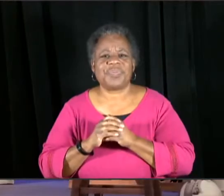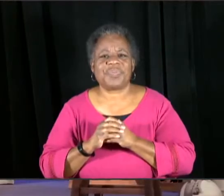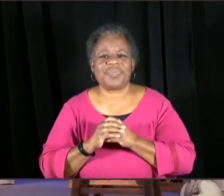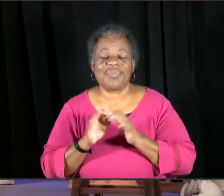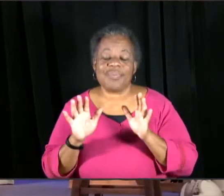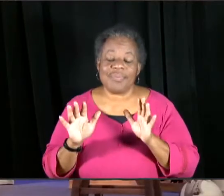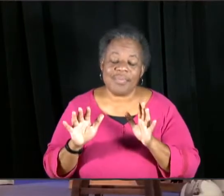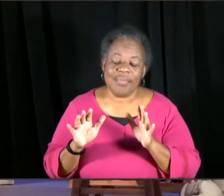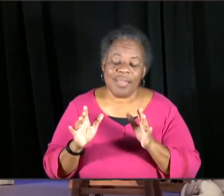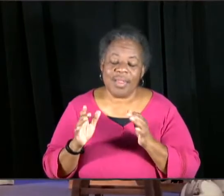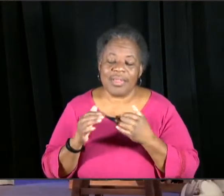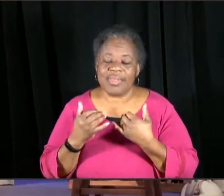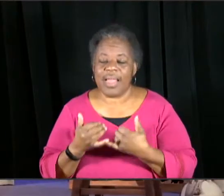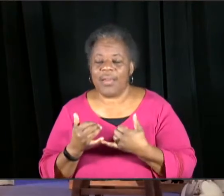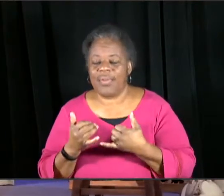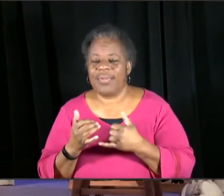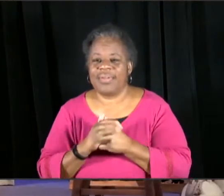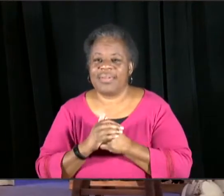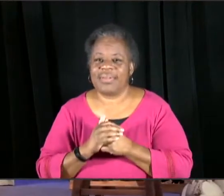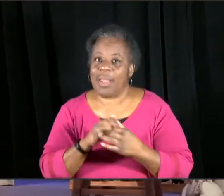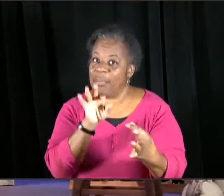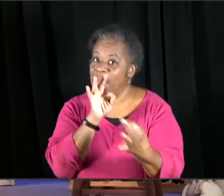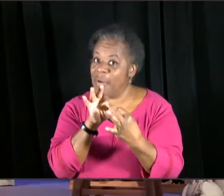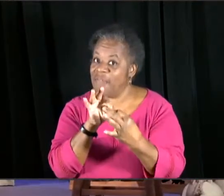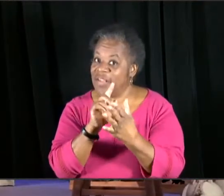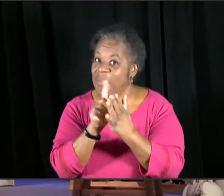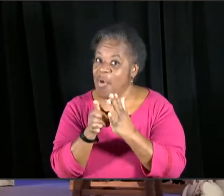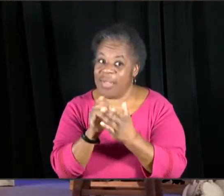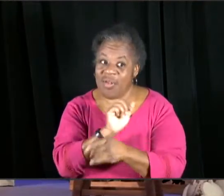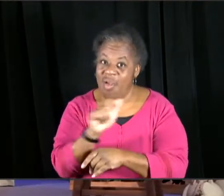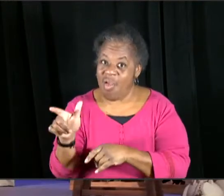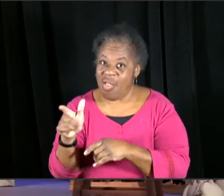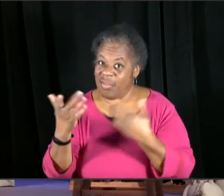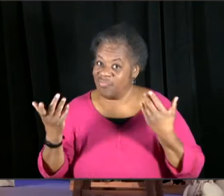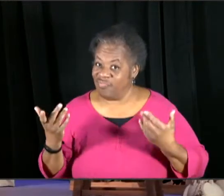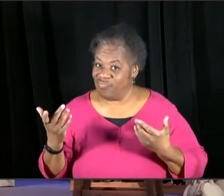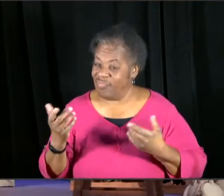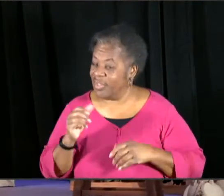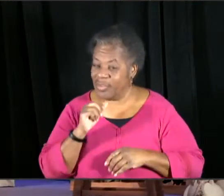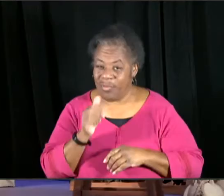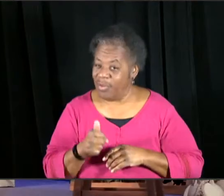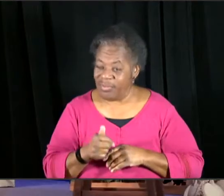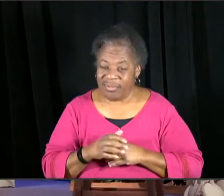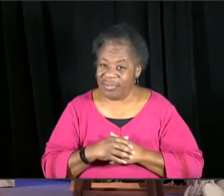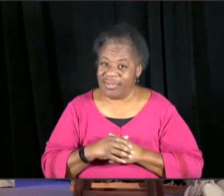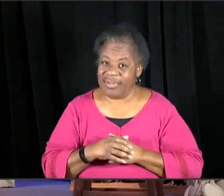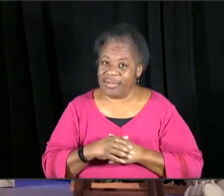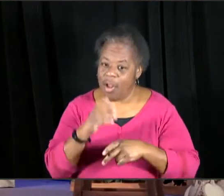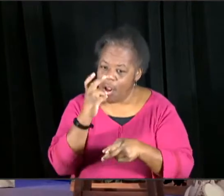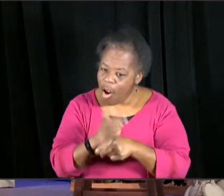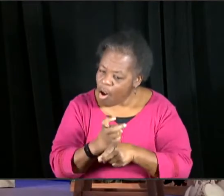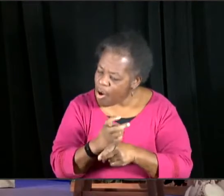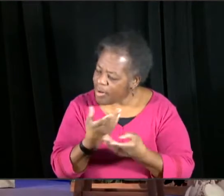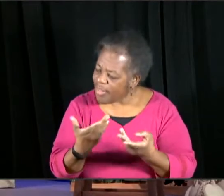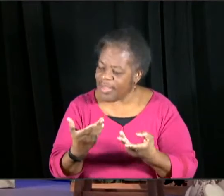Now, it wasn't all perfect moments after this. Hard things were going to happen